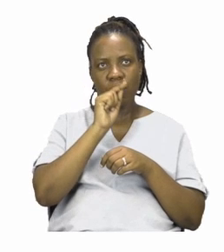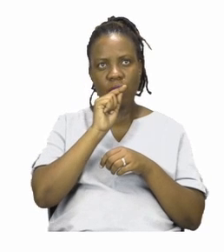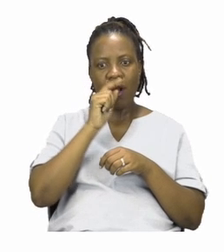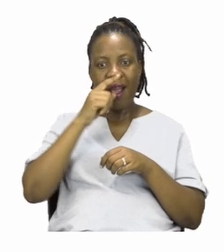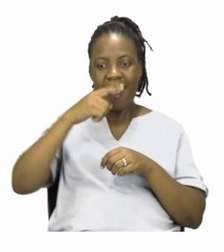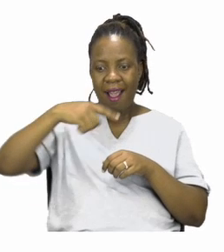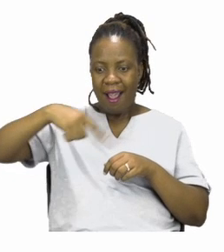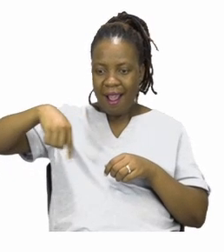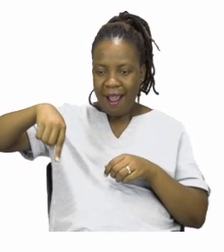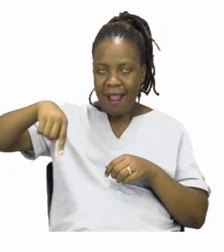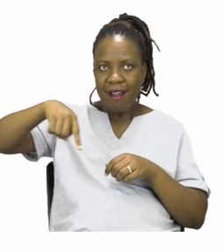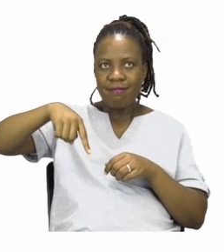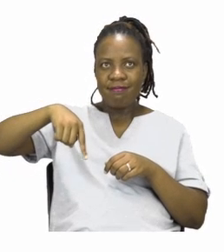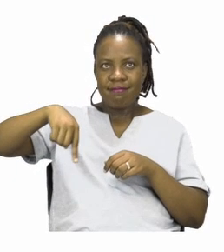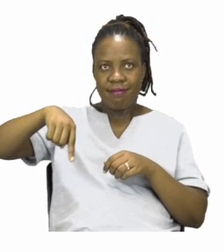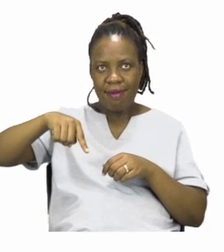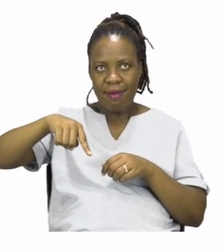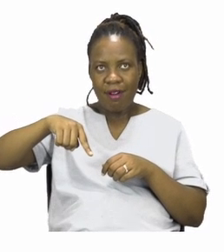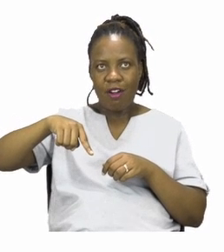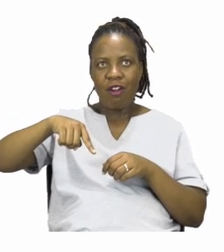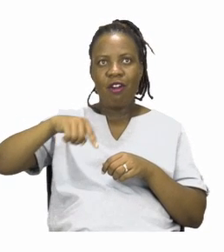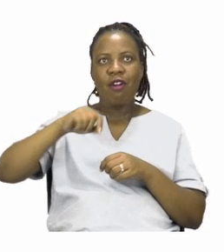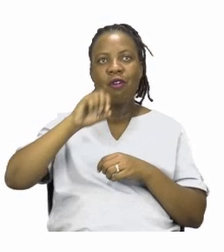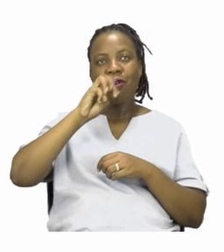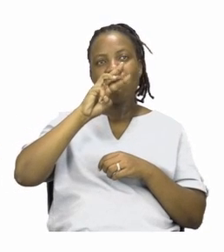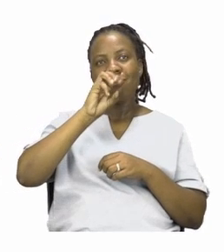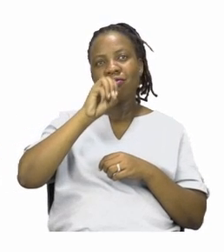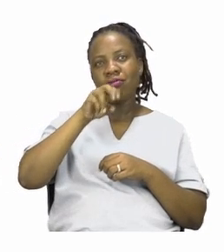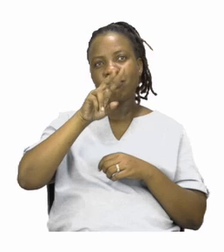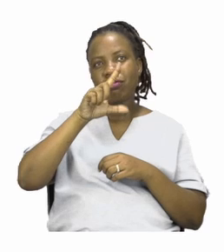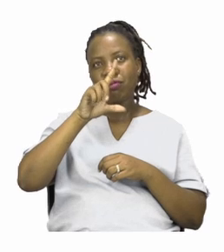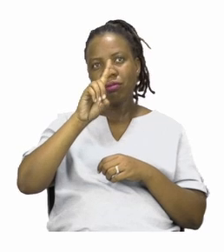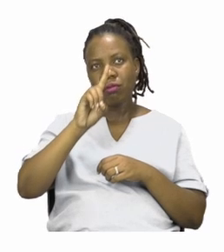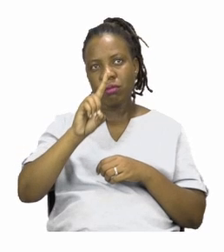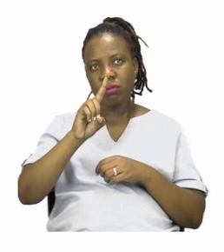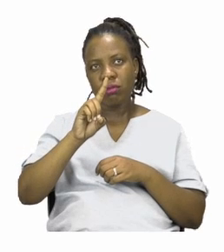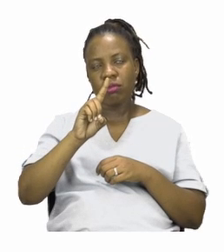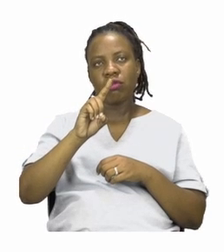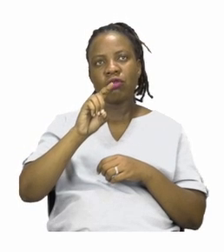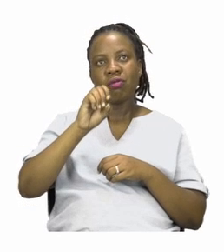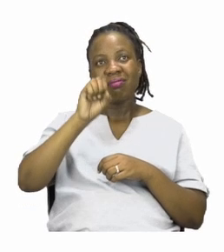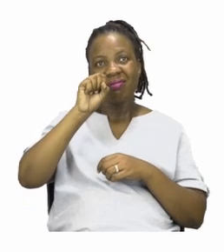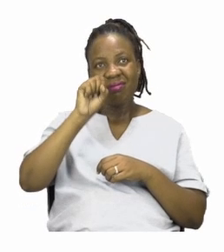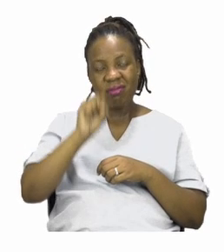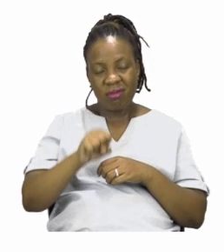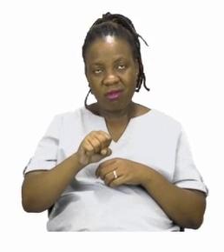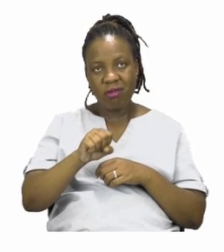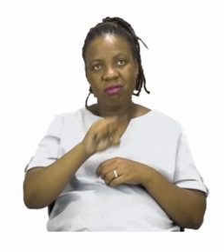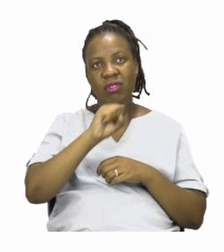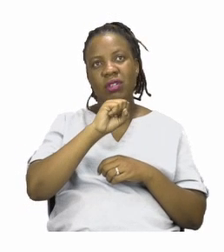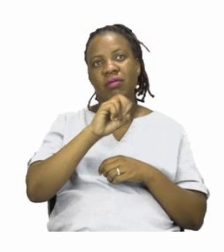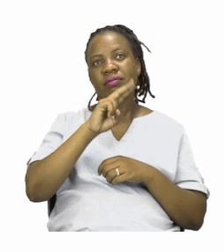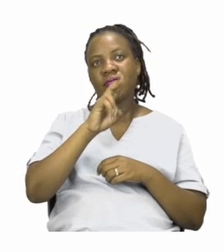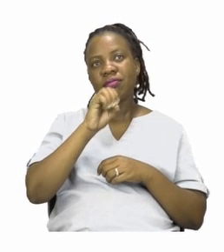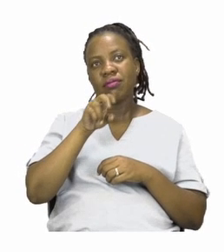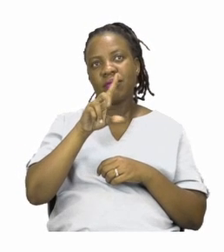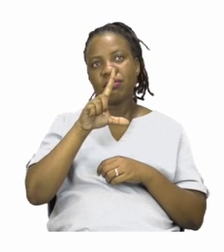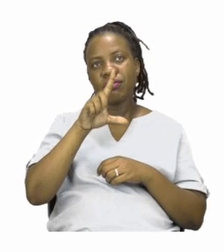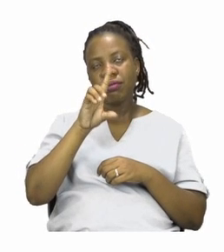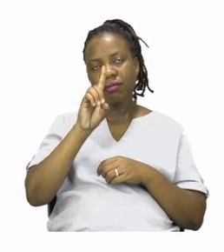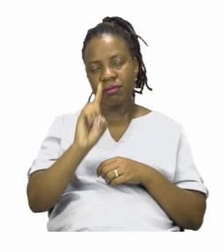around, would, could, and should. Now we have read all the